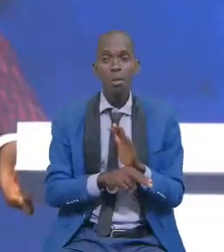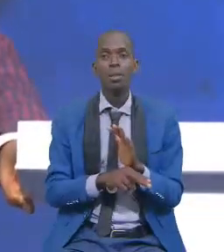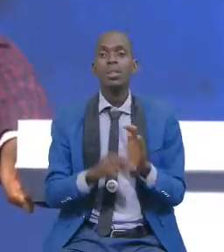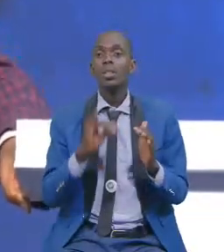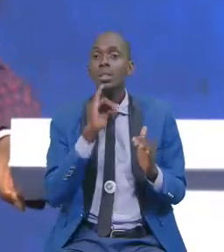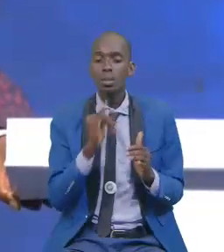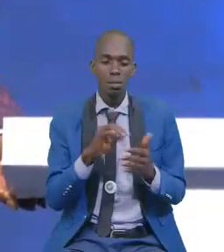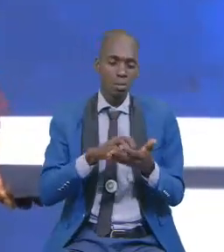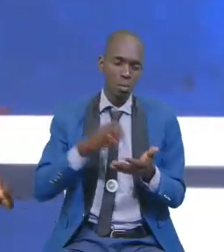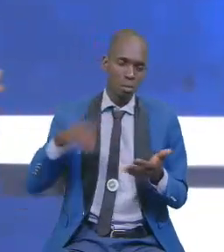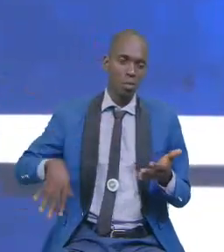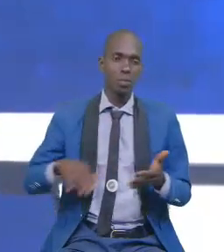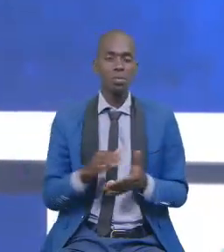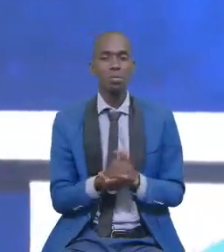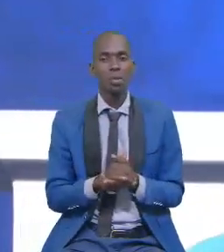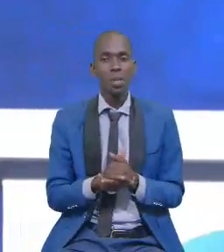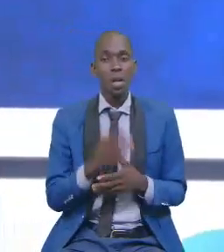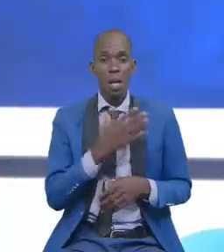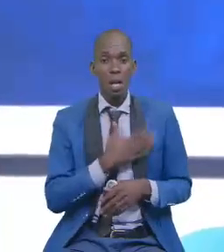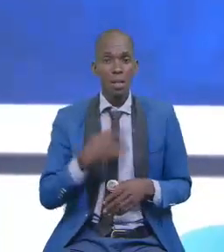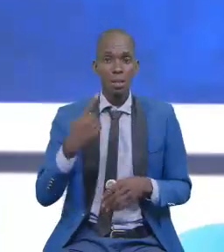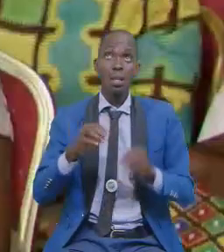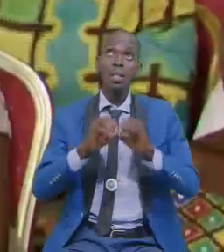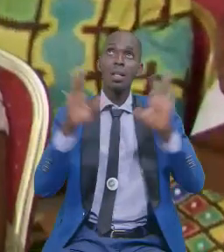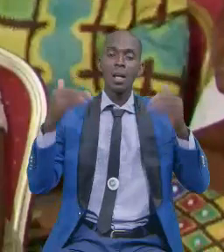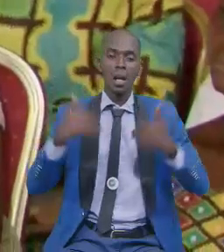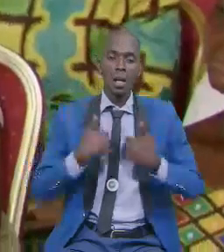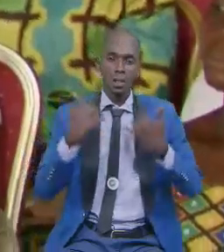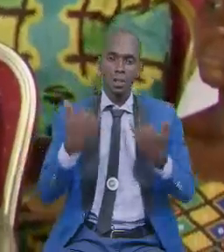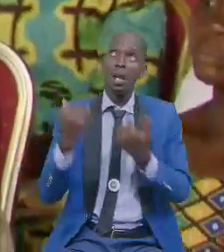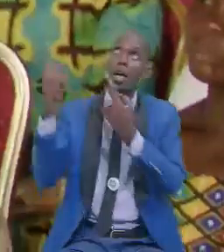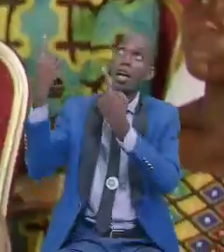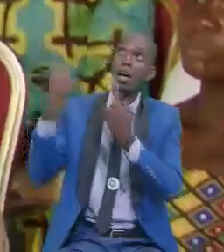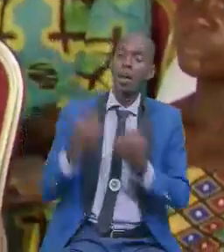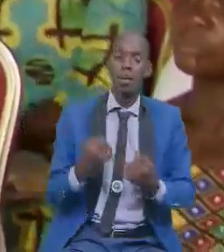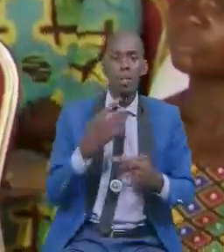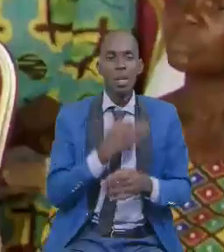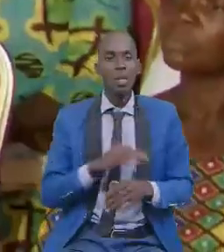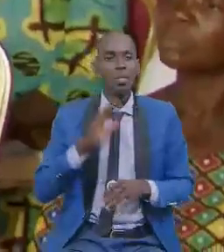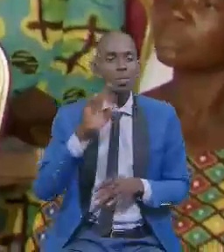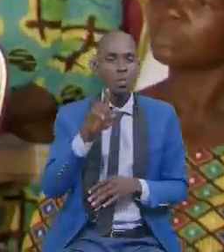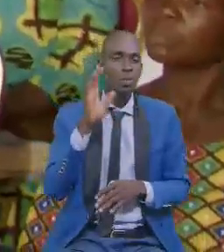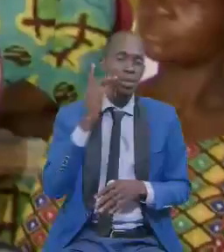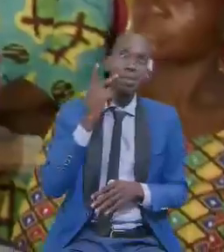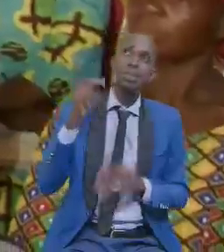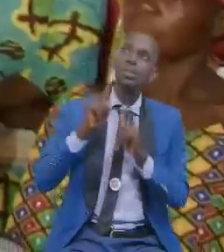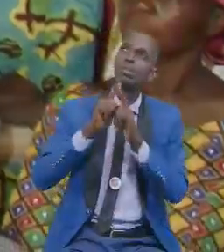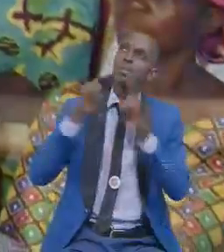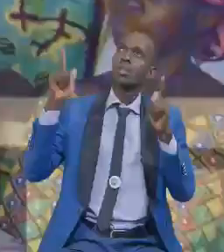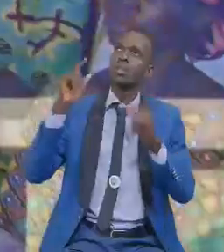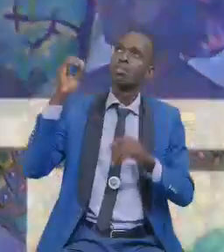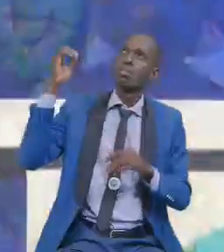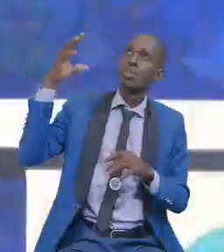gone. And the light has now come. And you have seen a great light. And